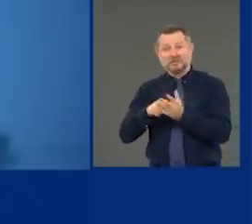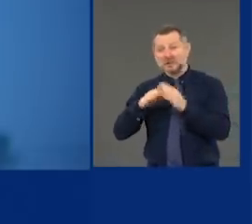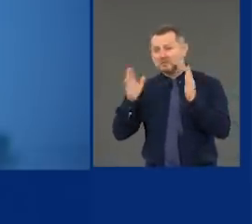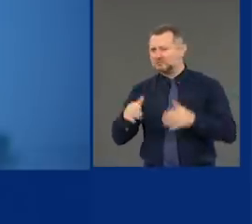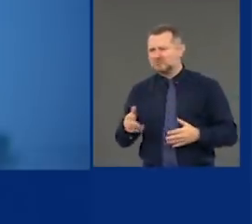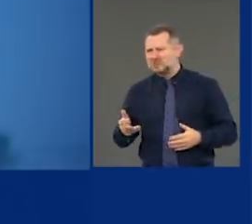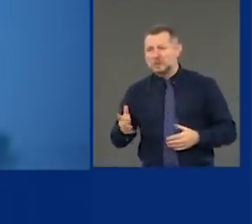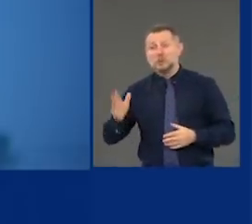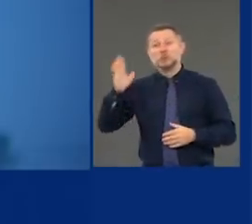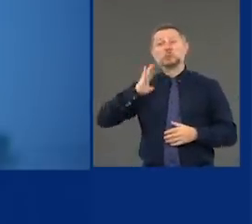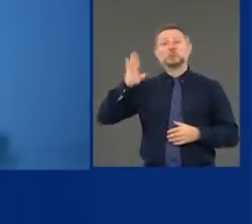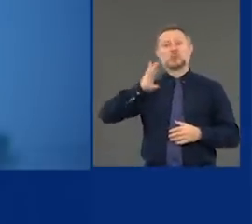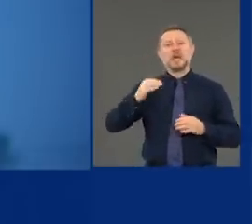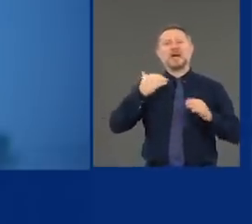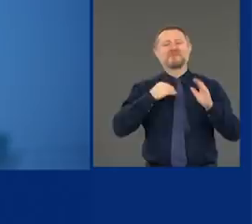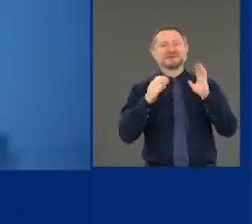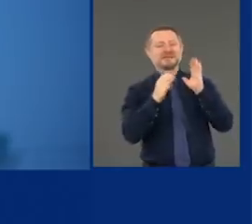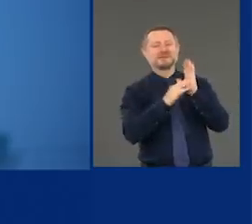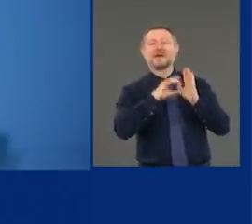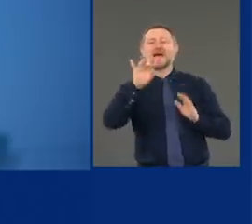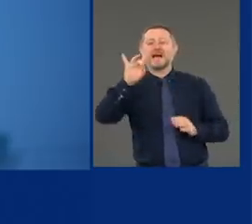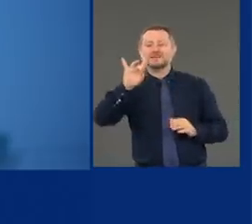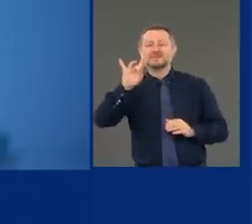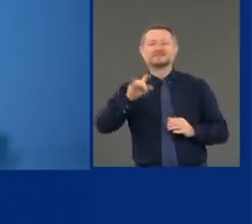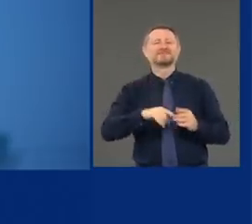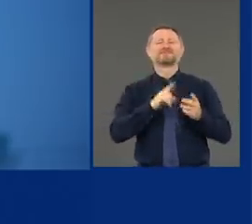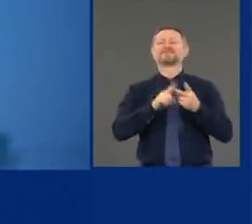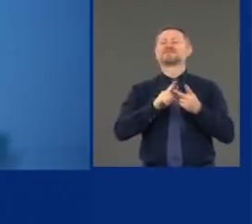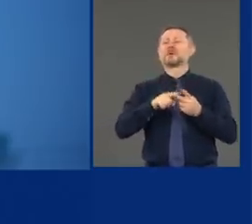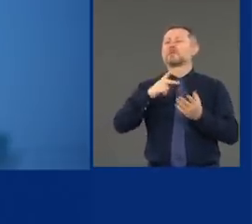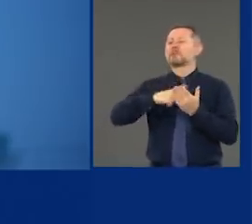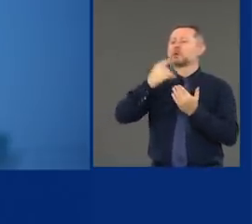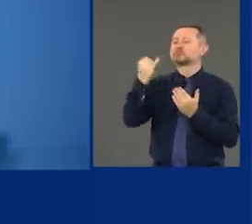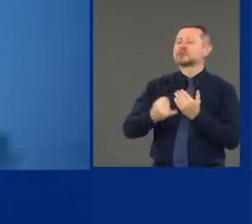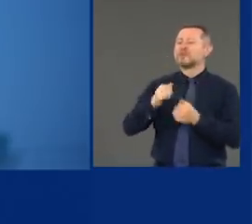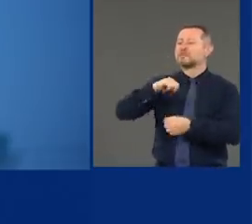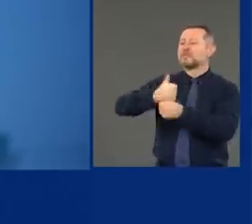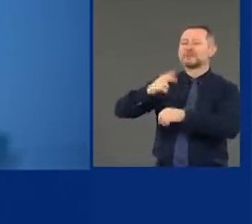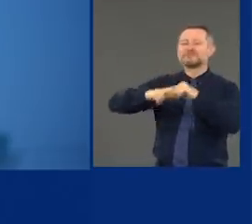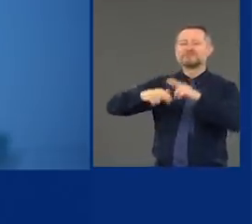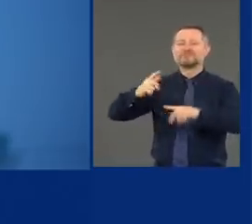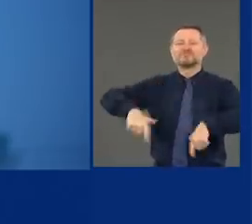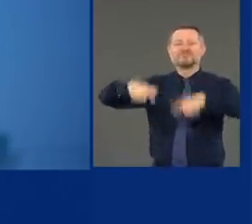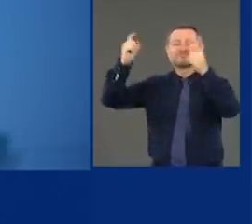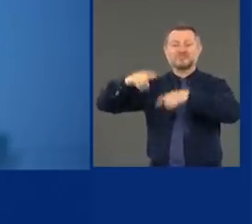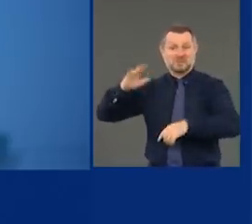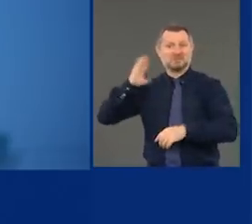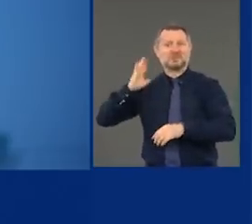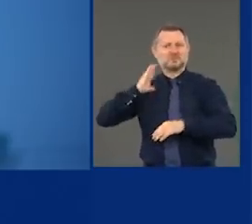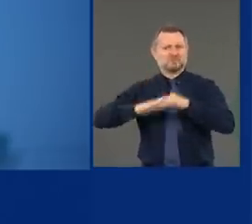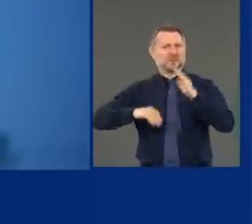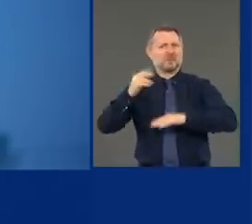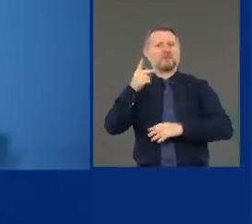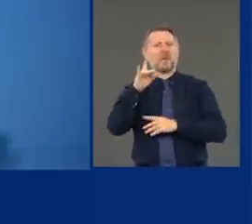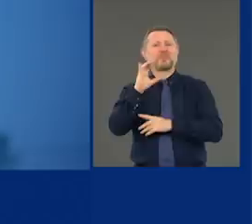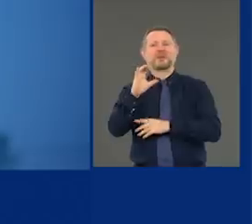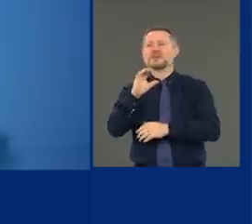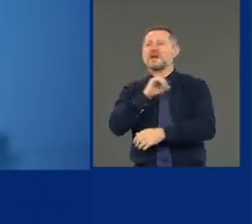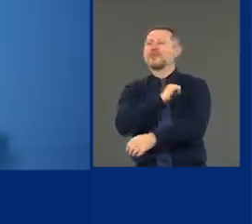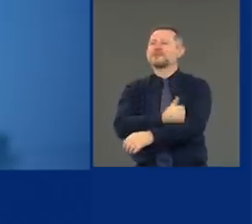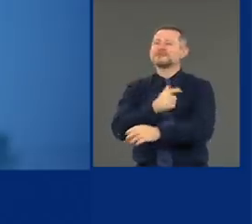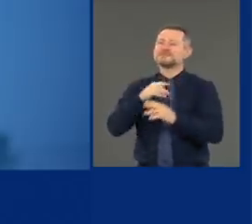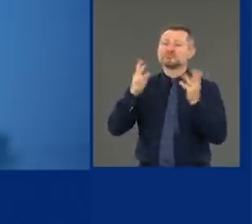vouchers. They used to provide what's called project-based Section 8 vouchers so you could build. They used to build public housing. That's all